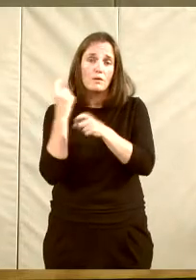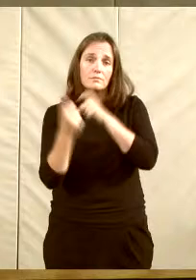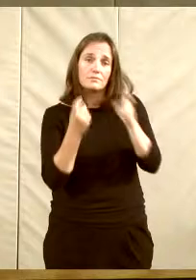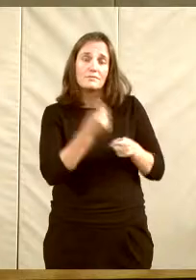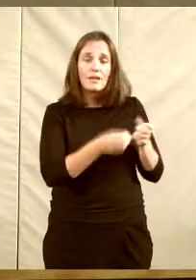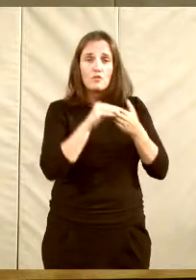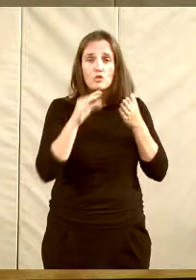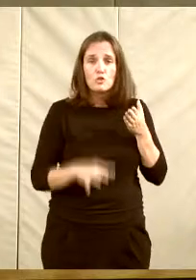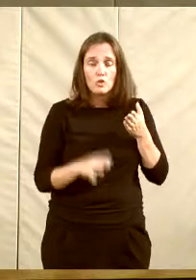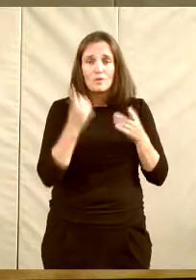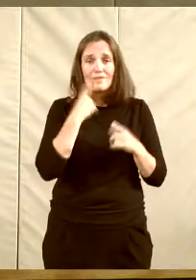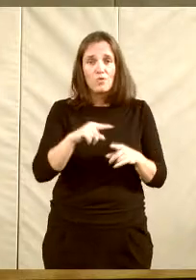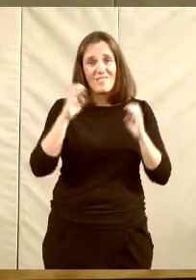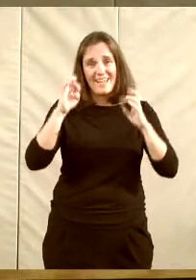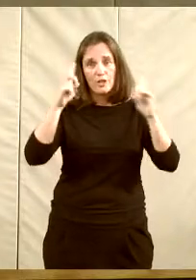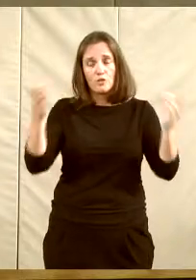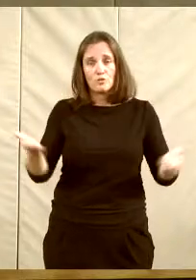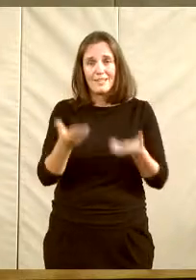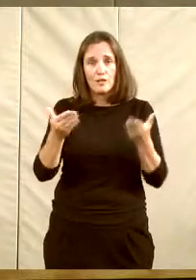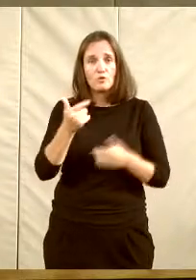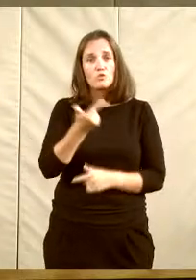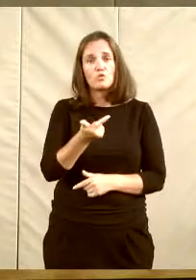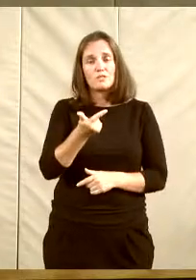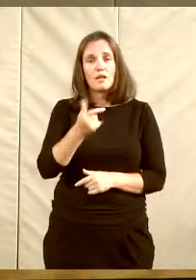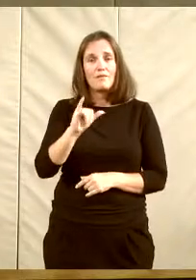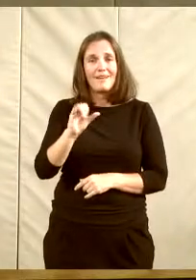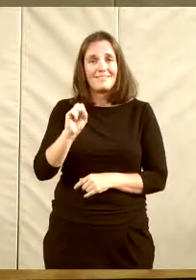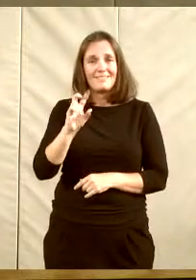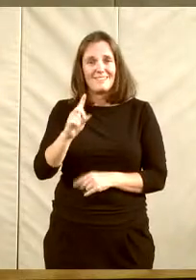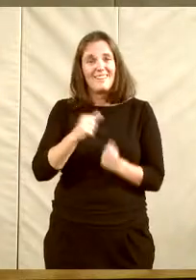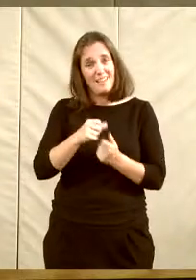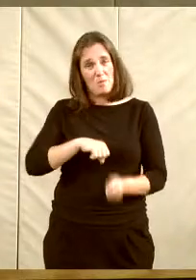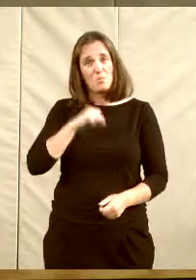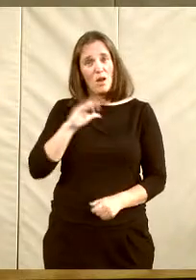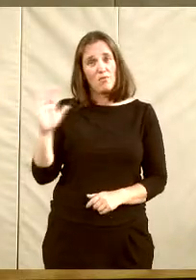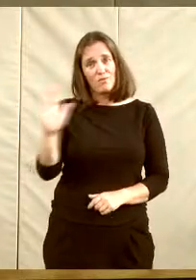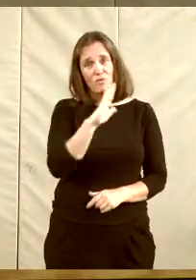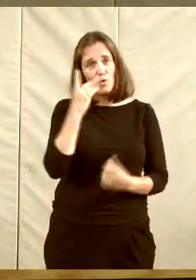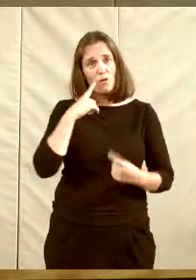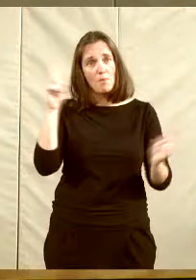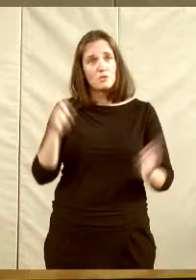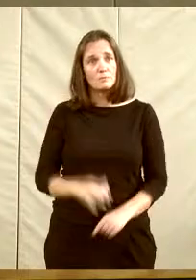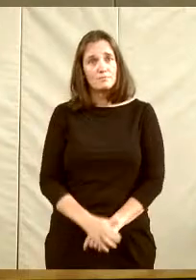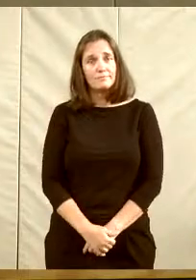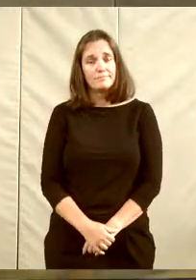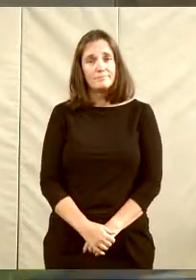education at Georgetown ISD, and I'm truly proud of your accomplishments.